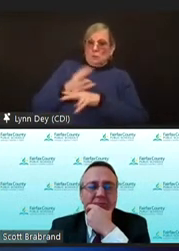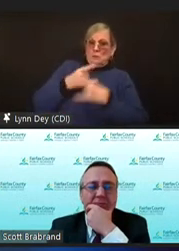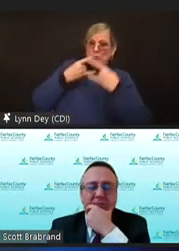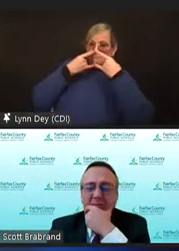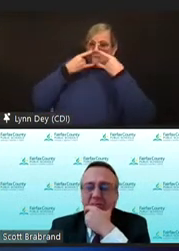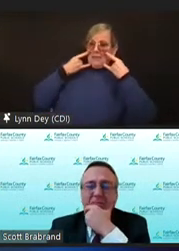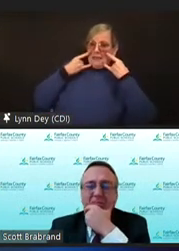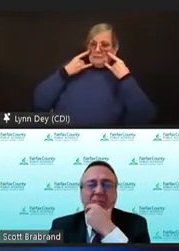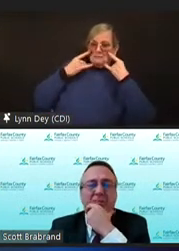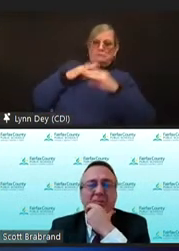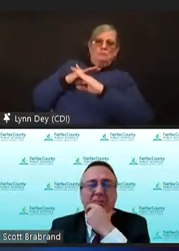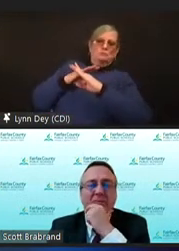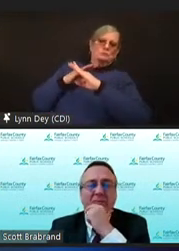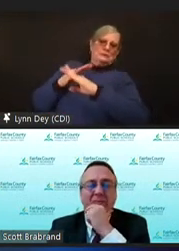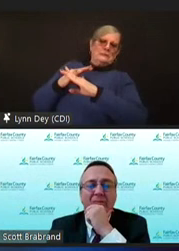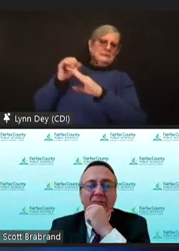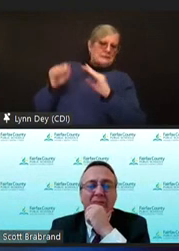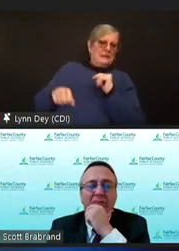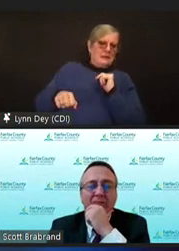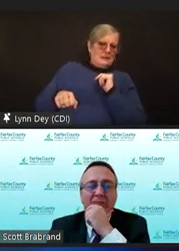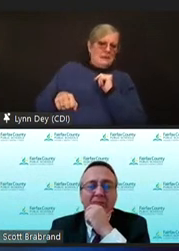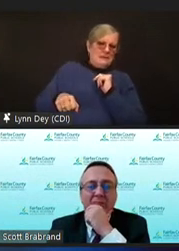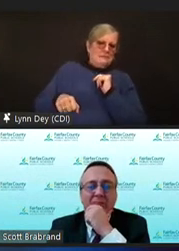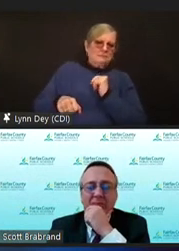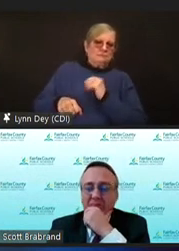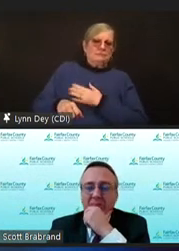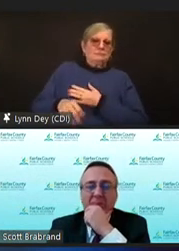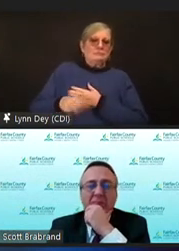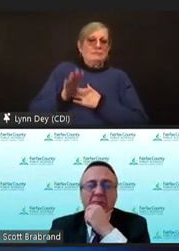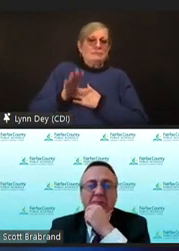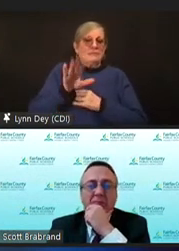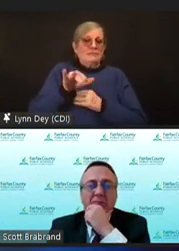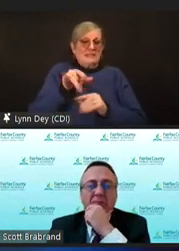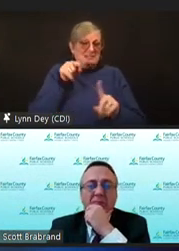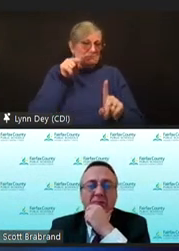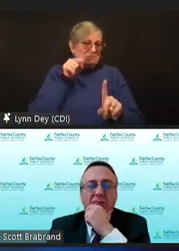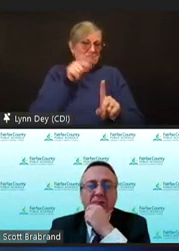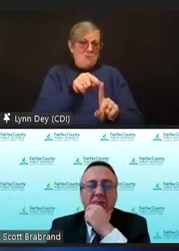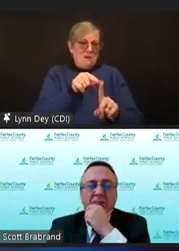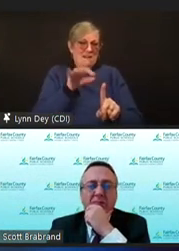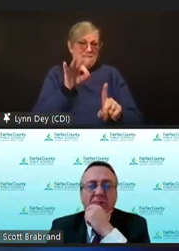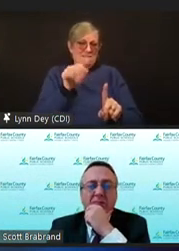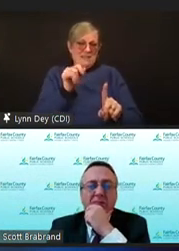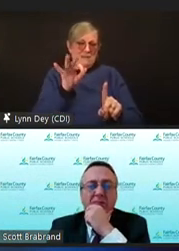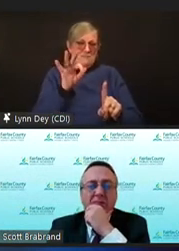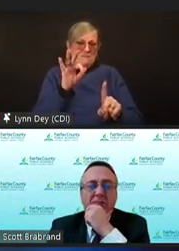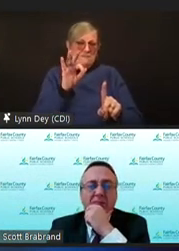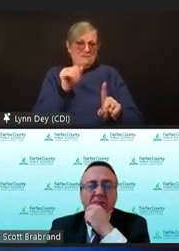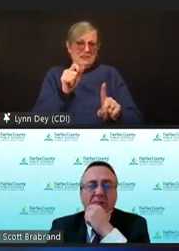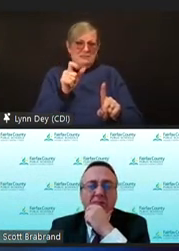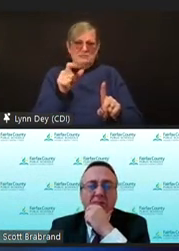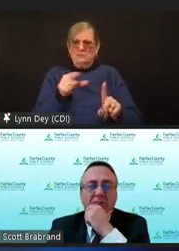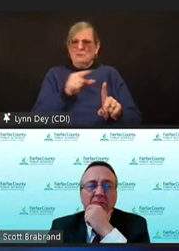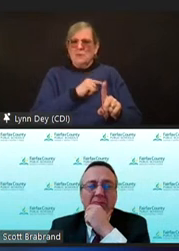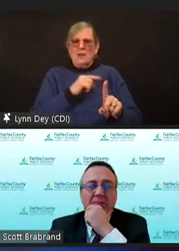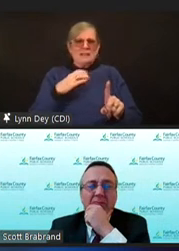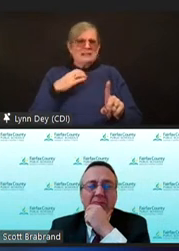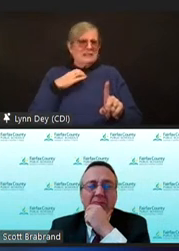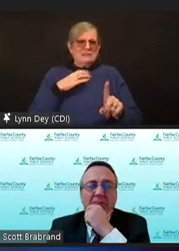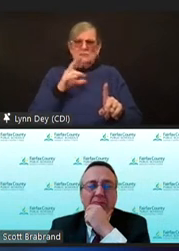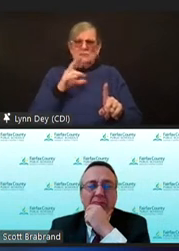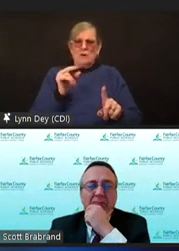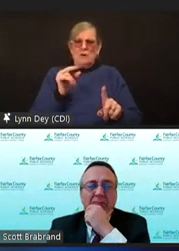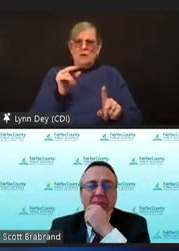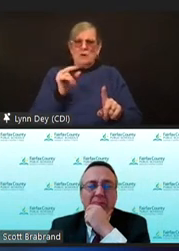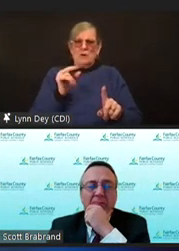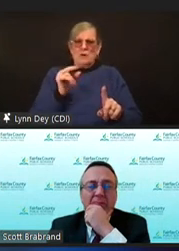the quality of that fabric that makes all the difference. It's being aware of that distance, being aware of that